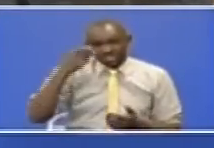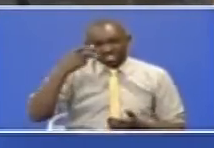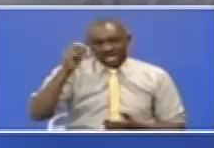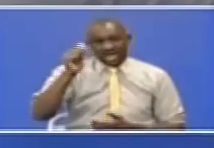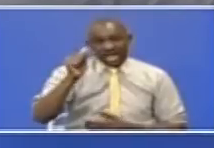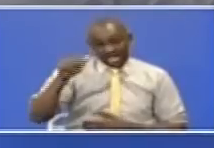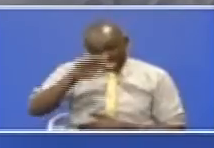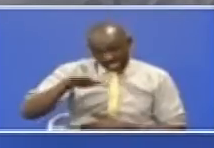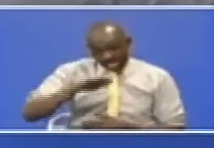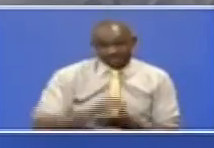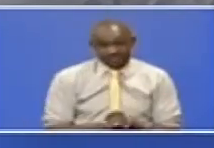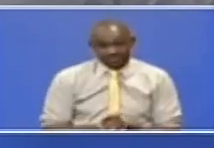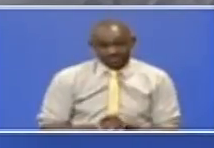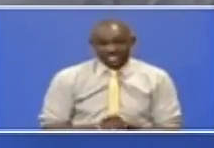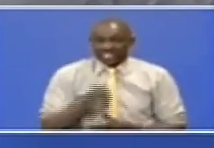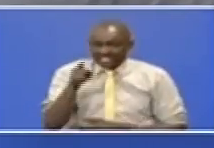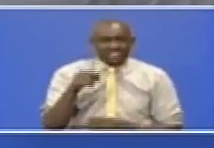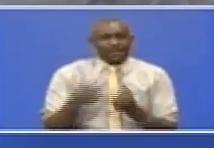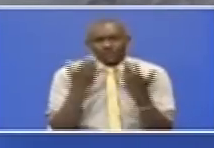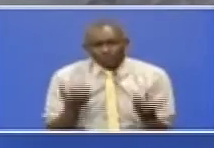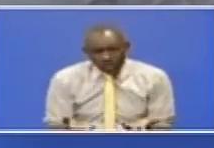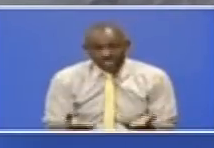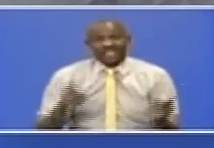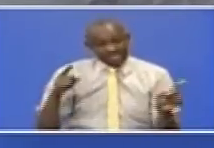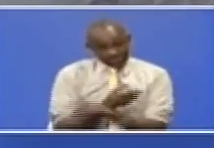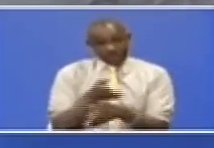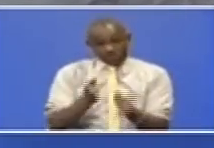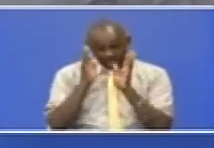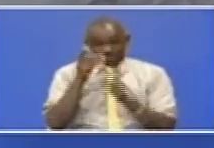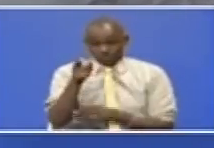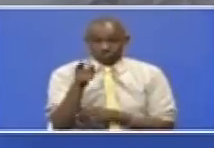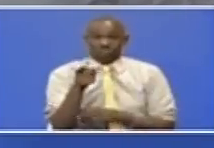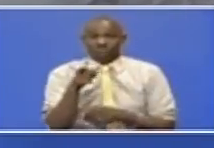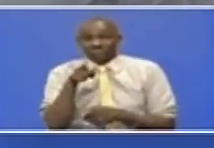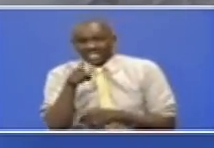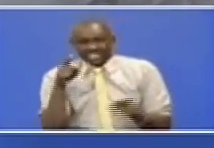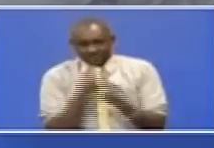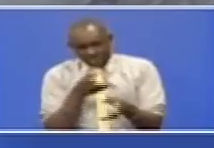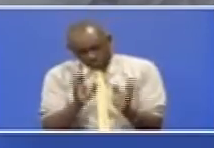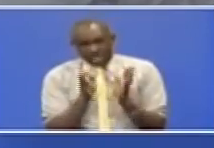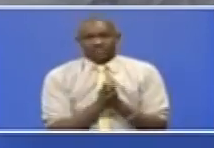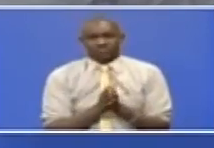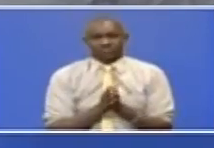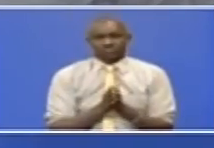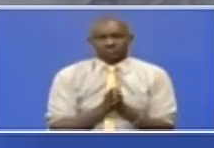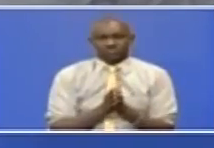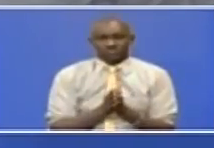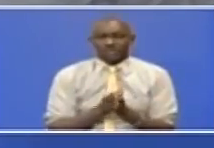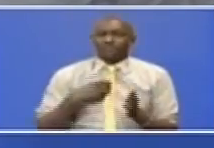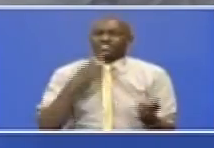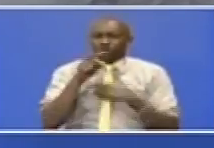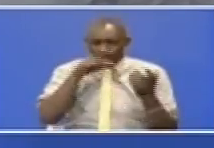location. Feedlots are an alternative to cattle ranching and pastoral methods. We are talking